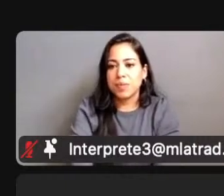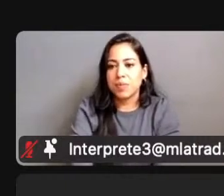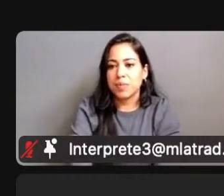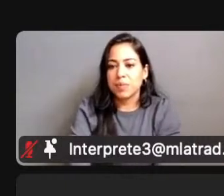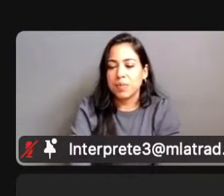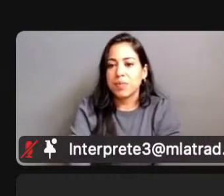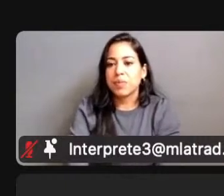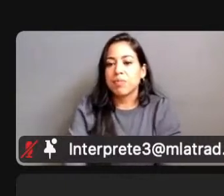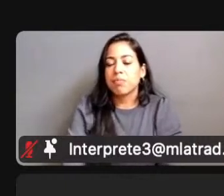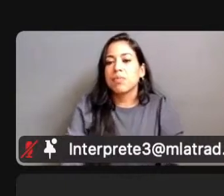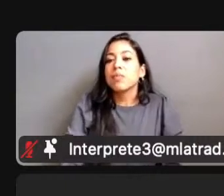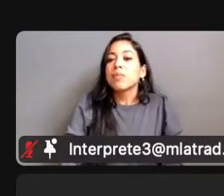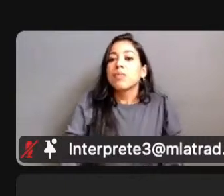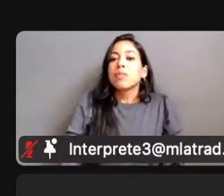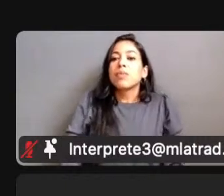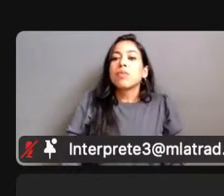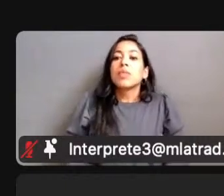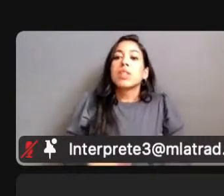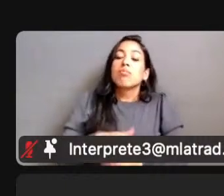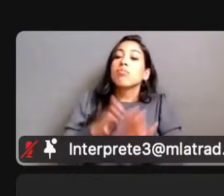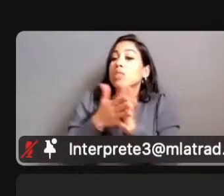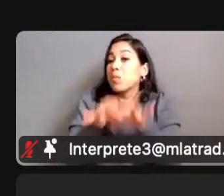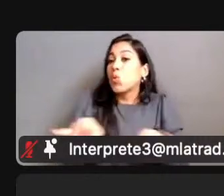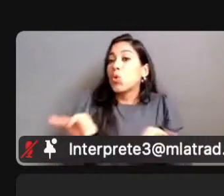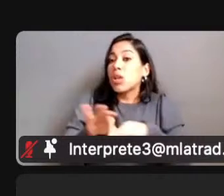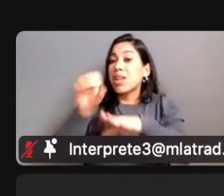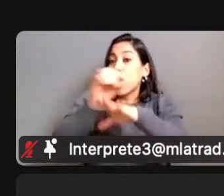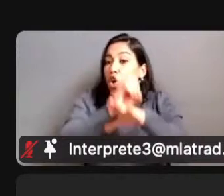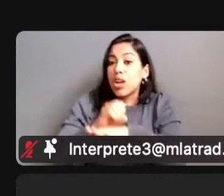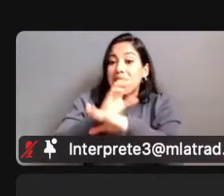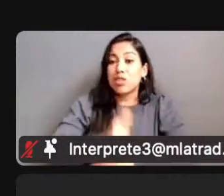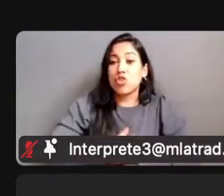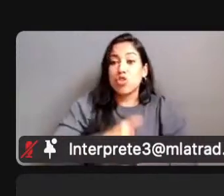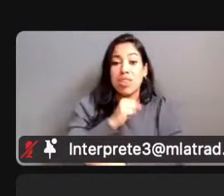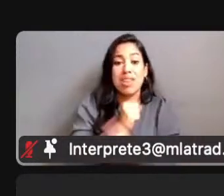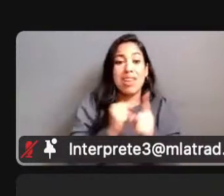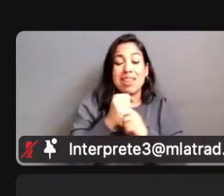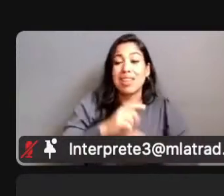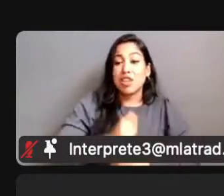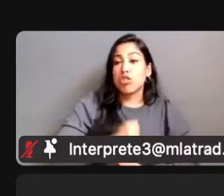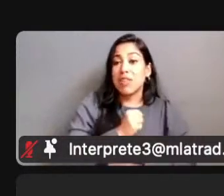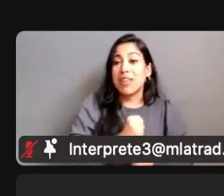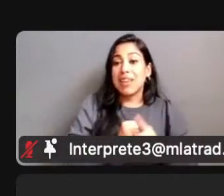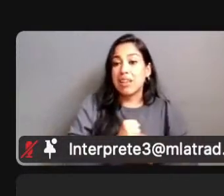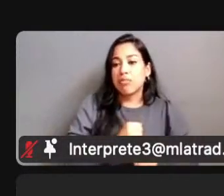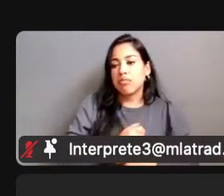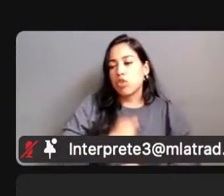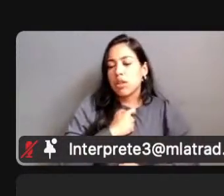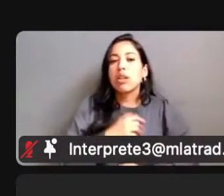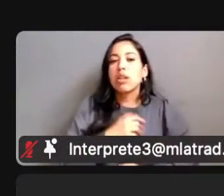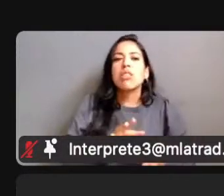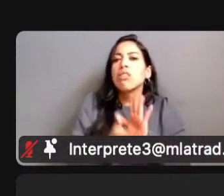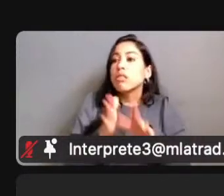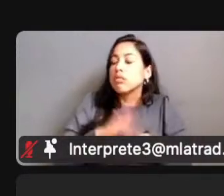I also want to stress that the civil society organizations in the furtherance of their